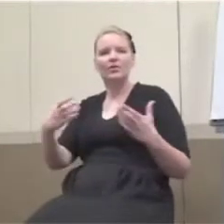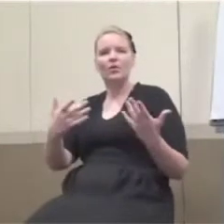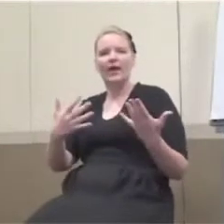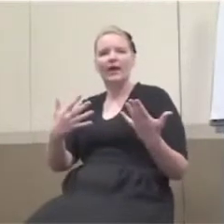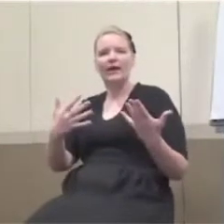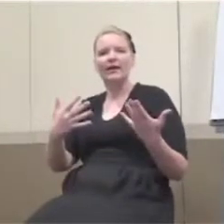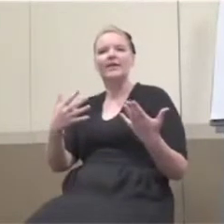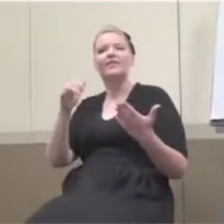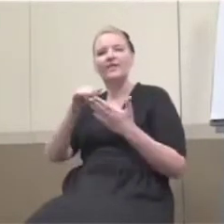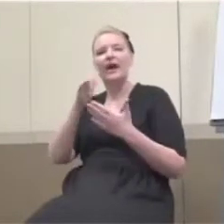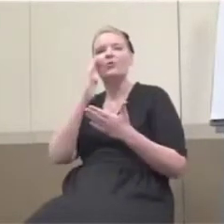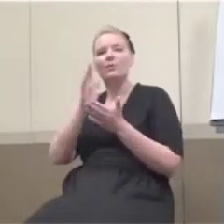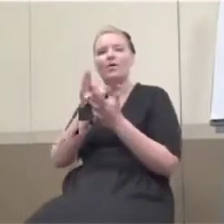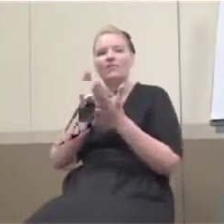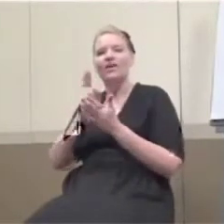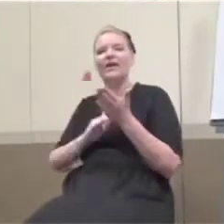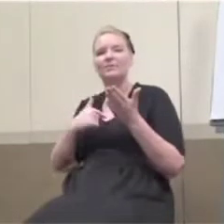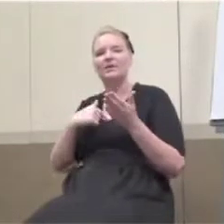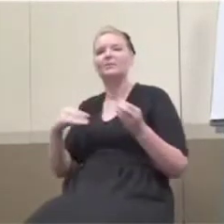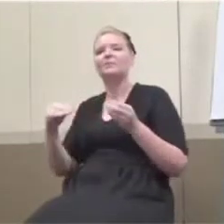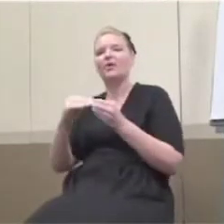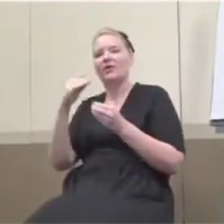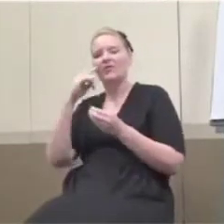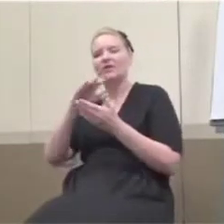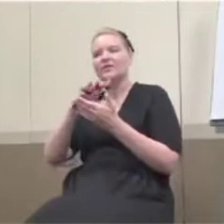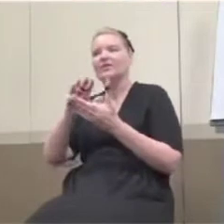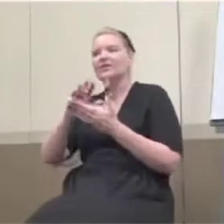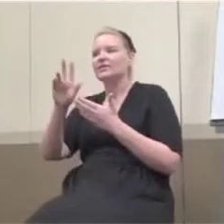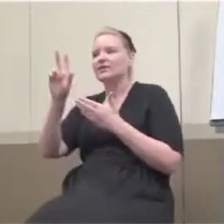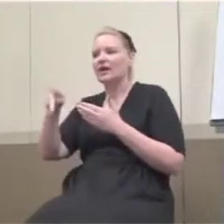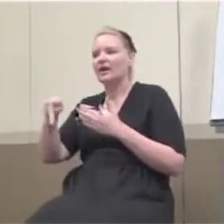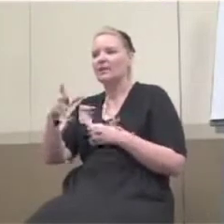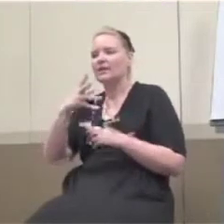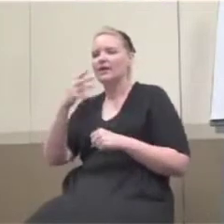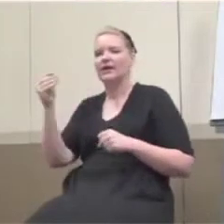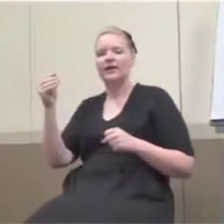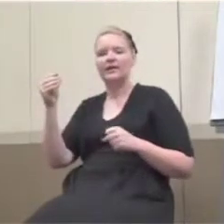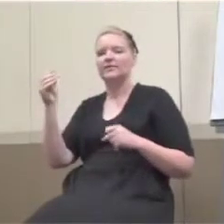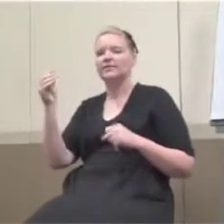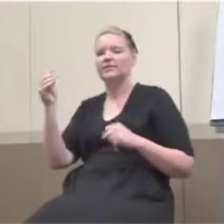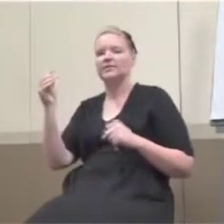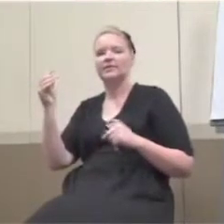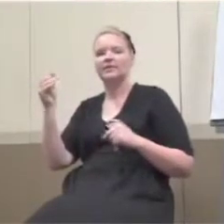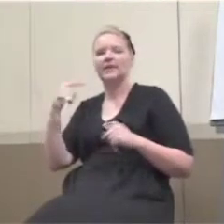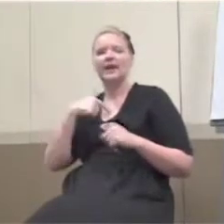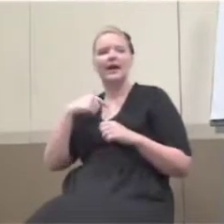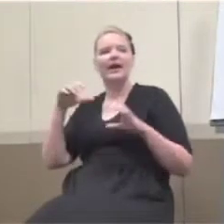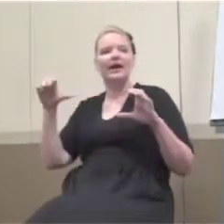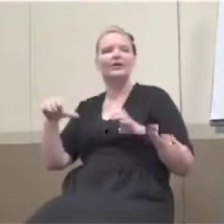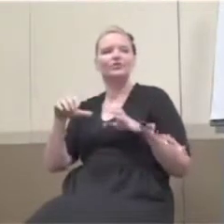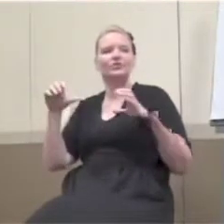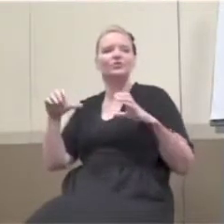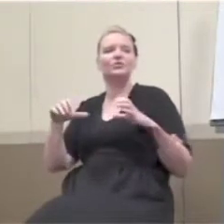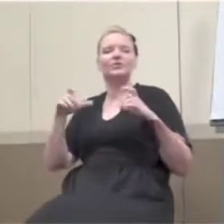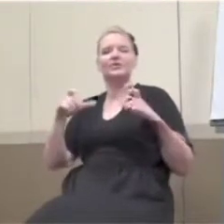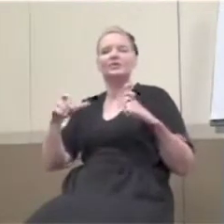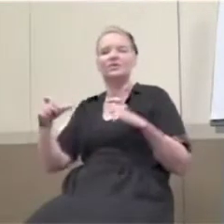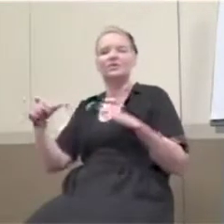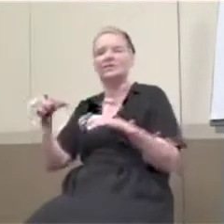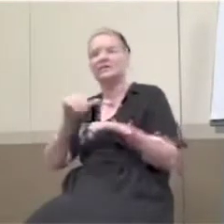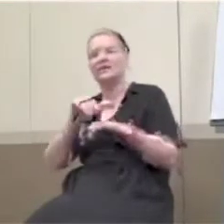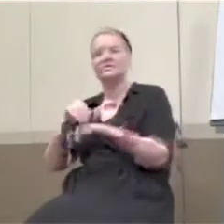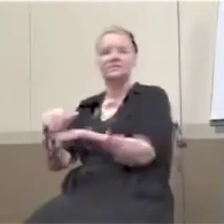would even motivate me at least to clean up. And I do the dishes every night, and it takes